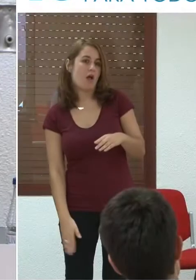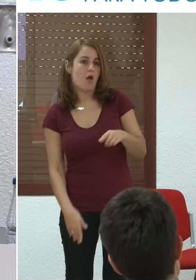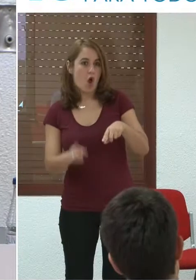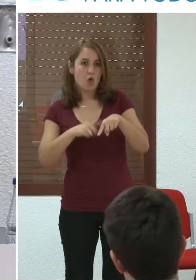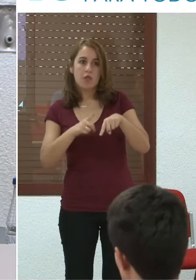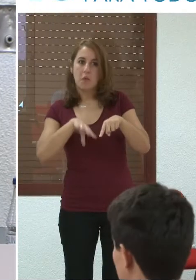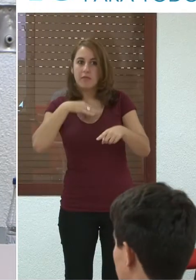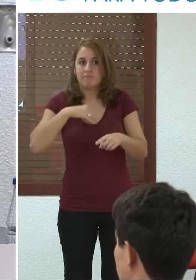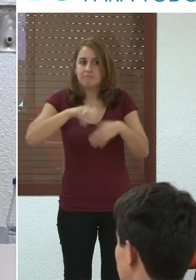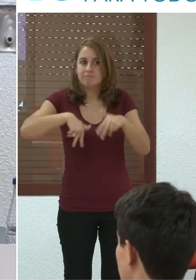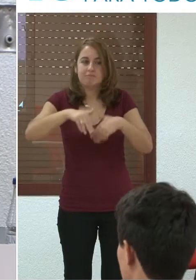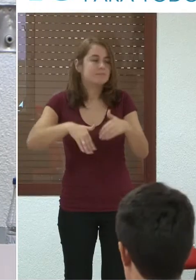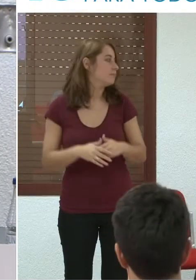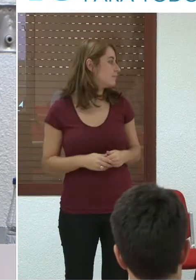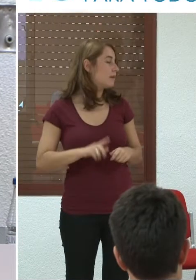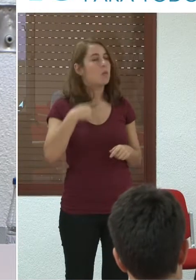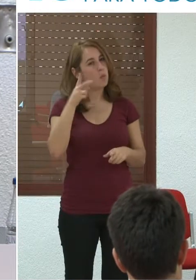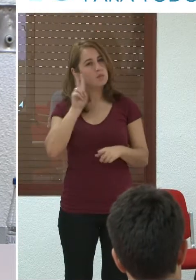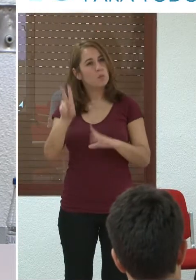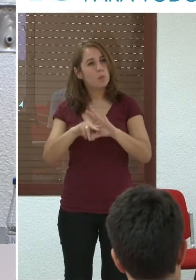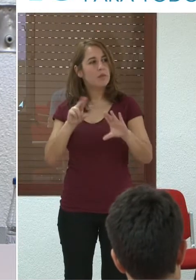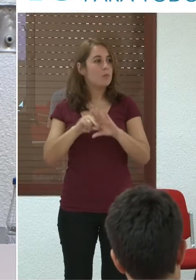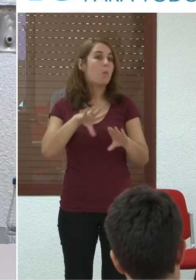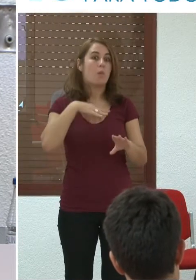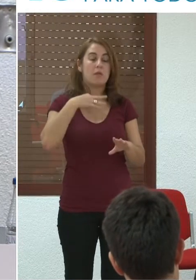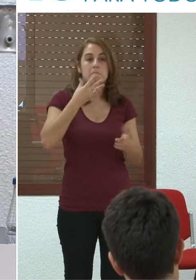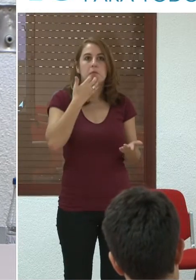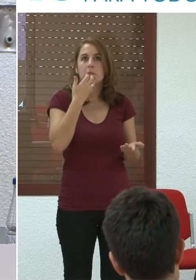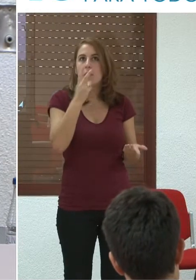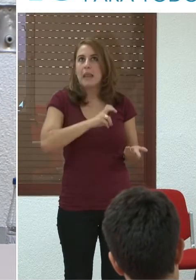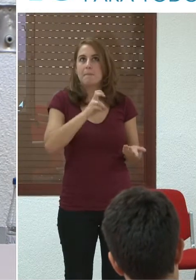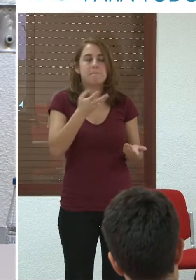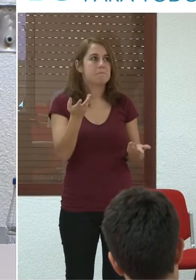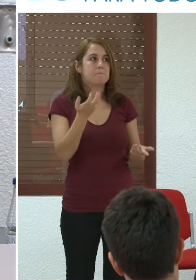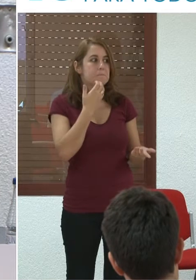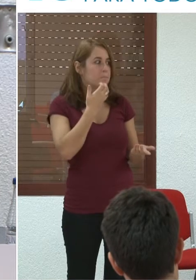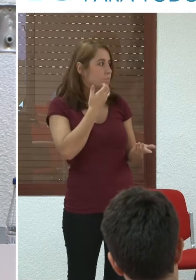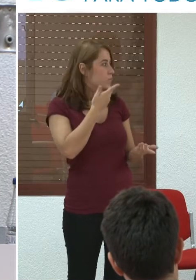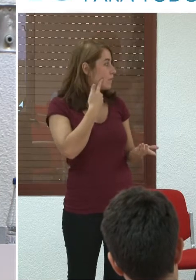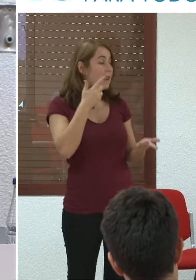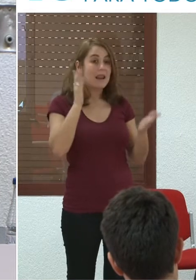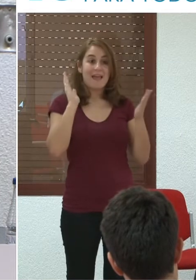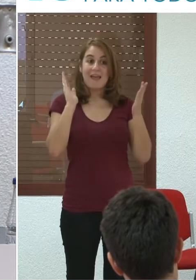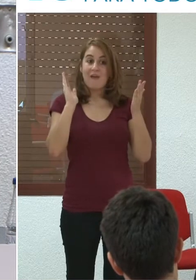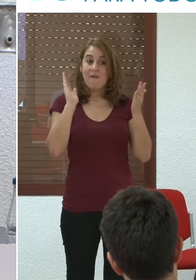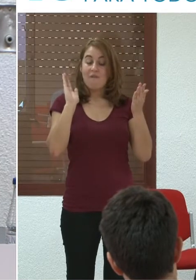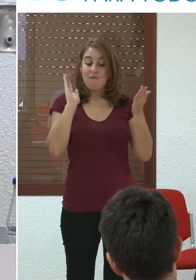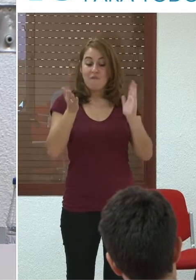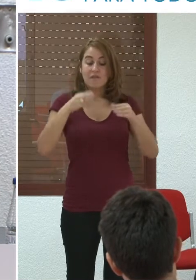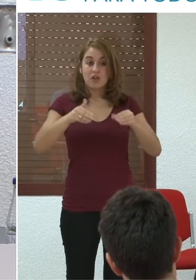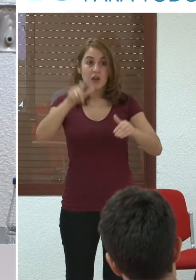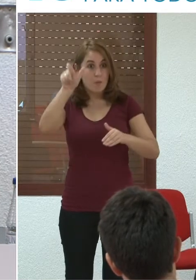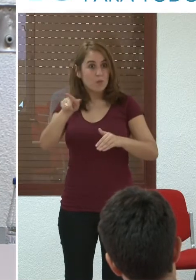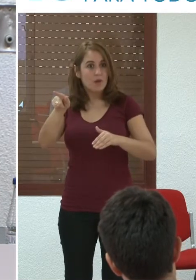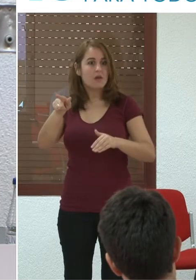the user can put it on his knee. I have a video later on to show it to you how